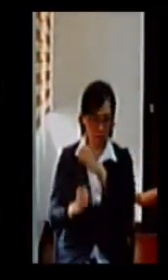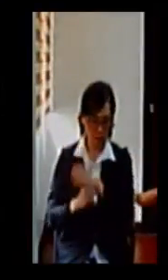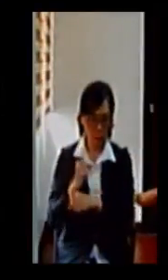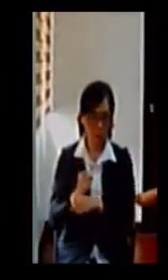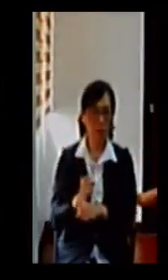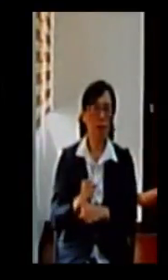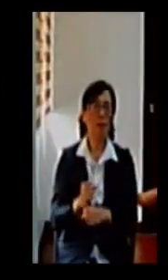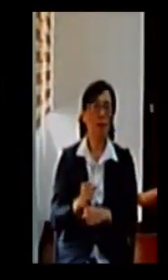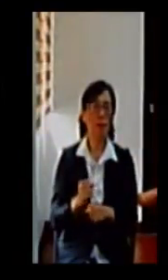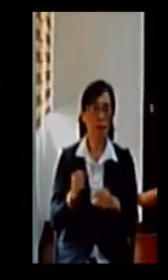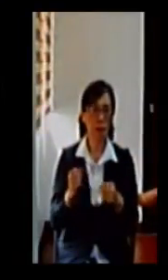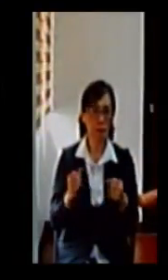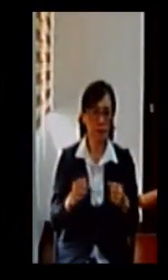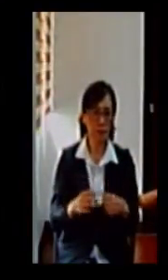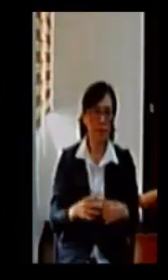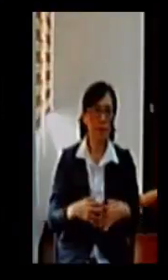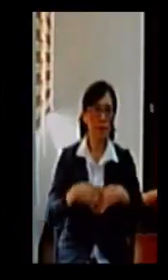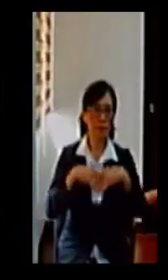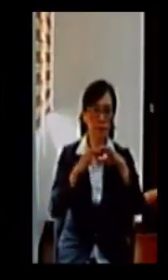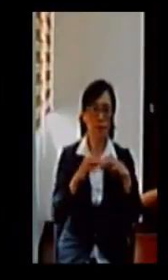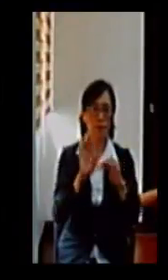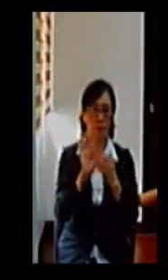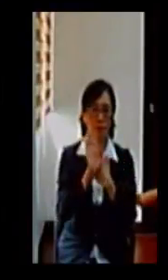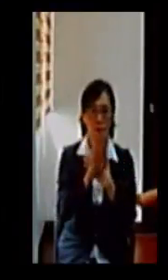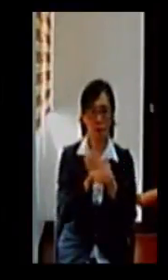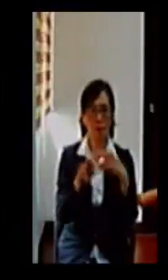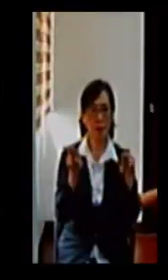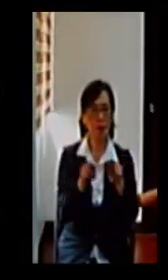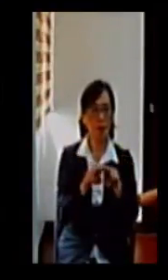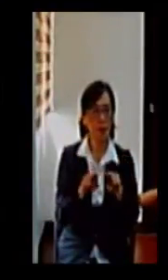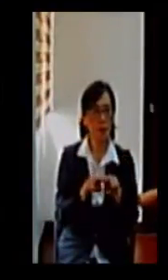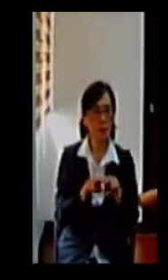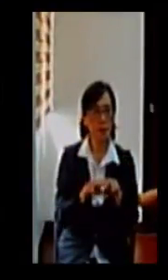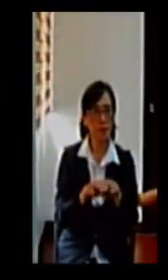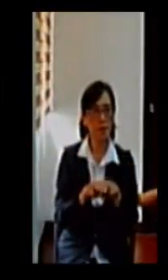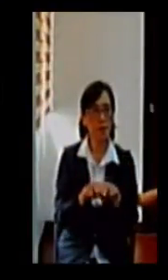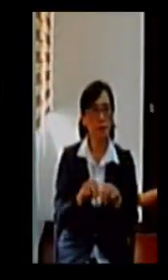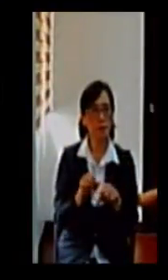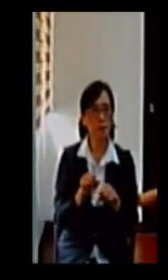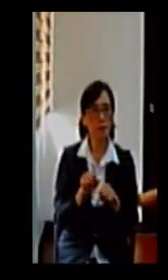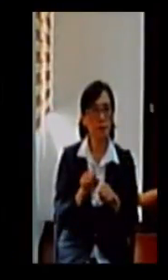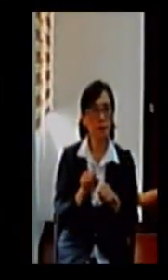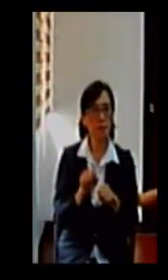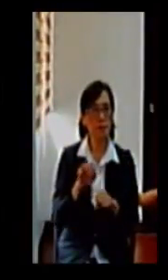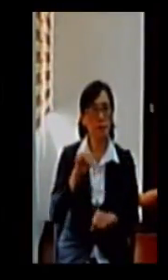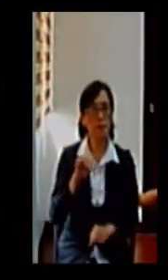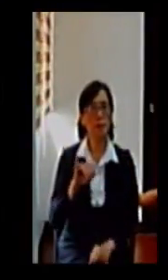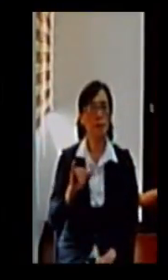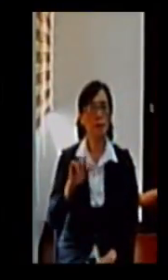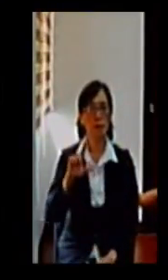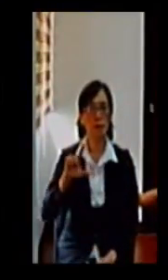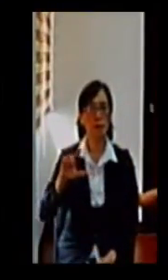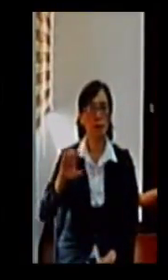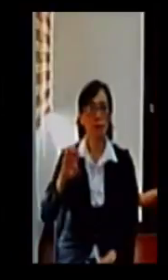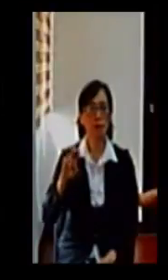na. Back to normal, business as usual. And then Frank happened, and then Millennia happened, and then